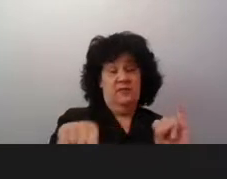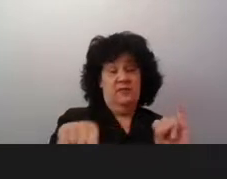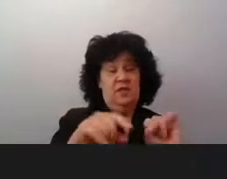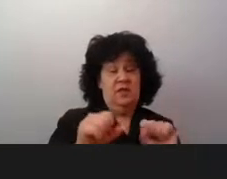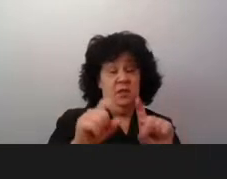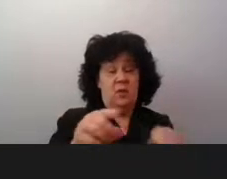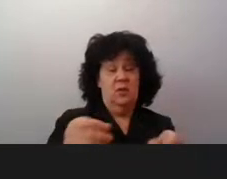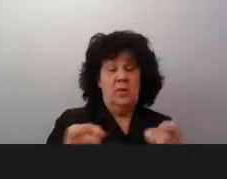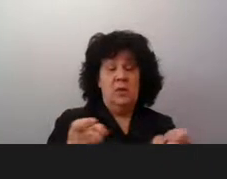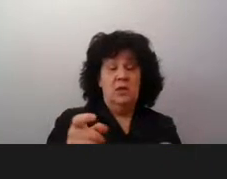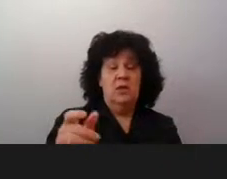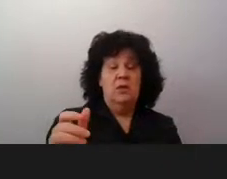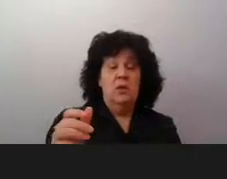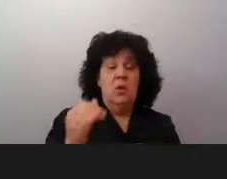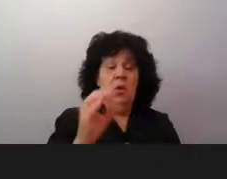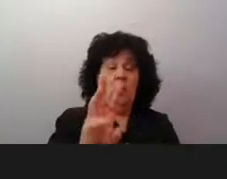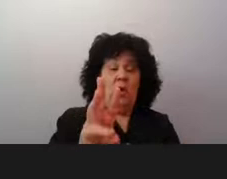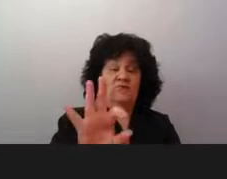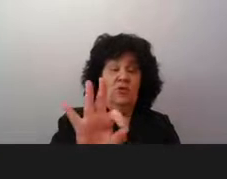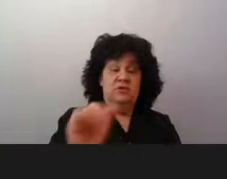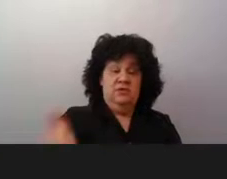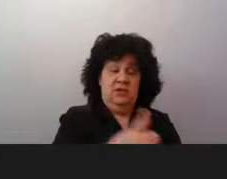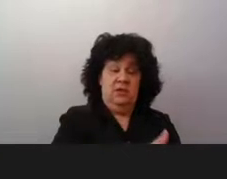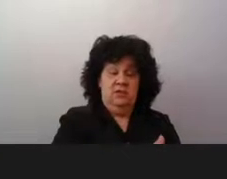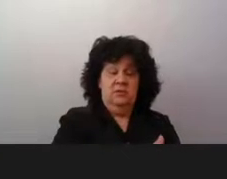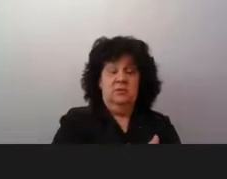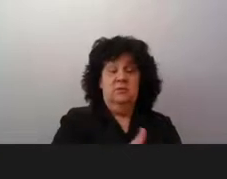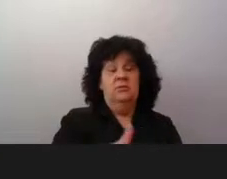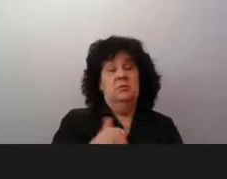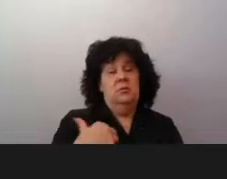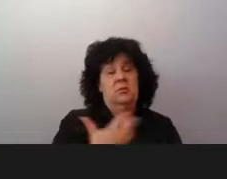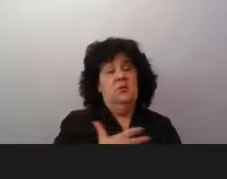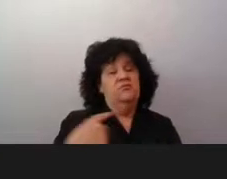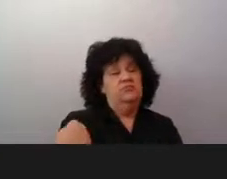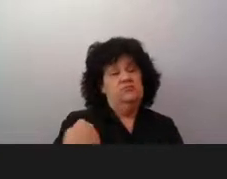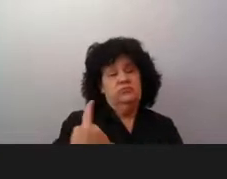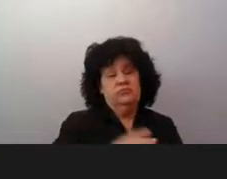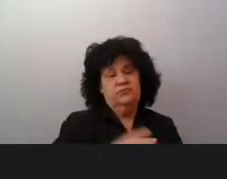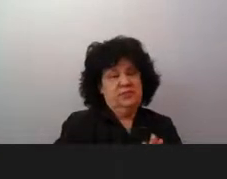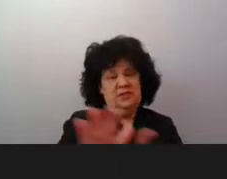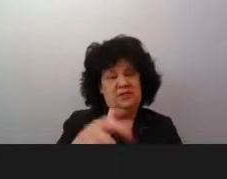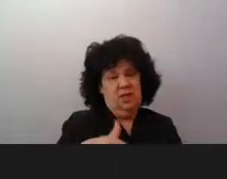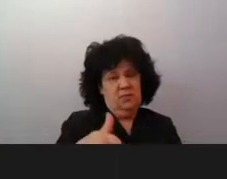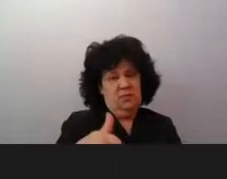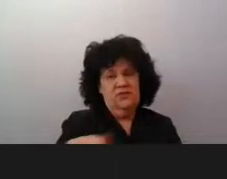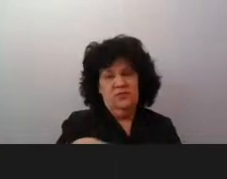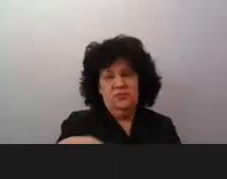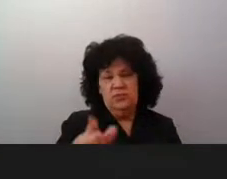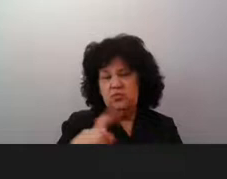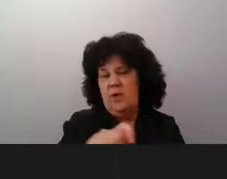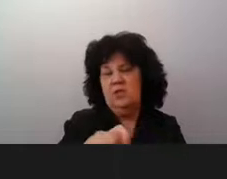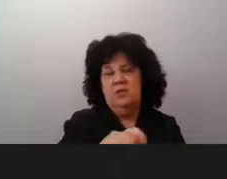their workforce. So we have been spending a lot of time with them, you know, providing them training on